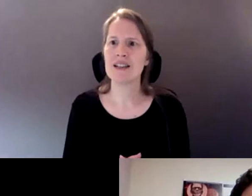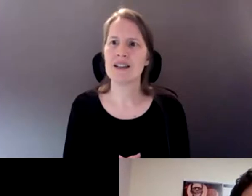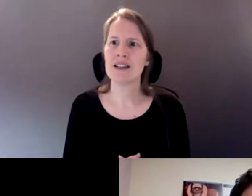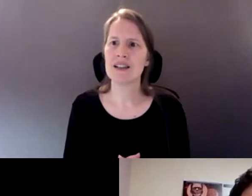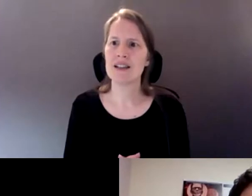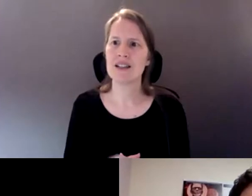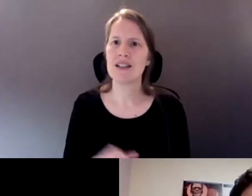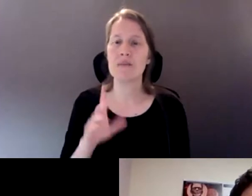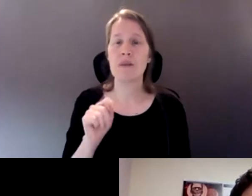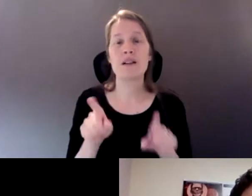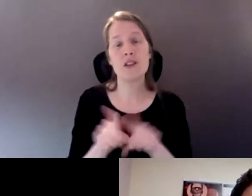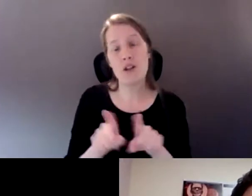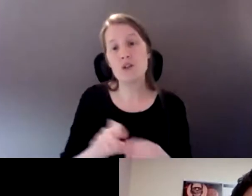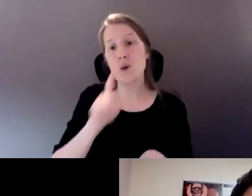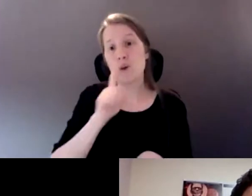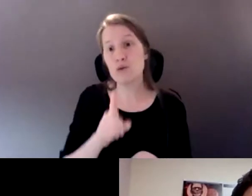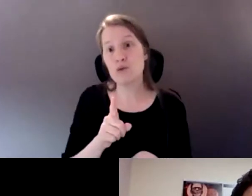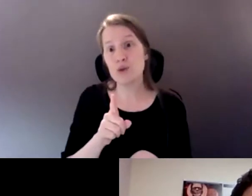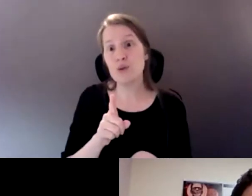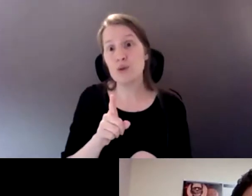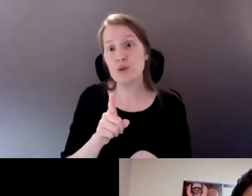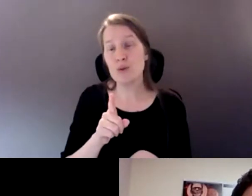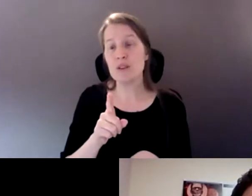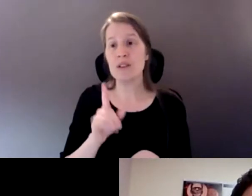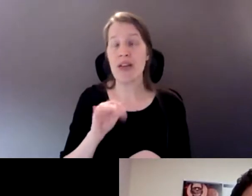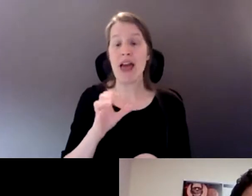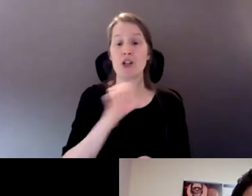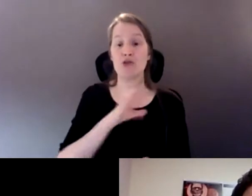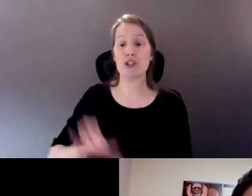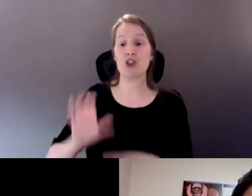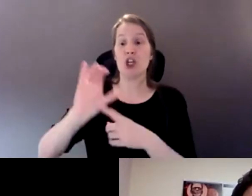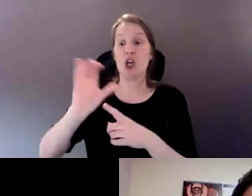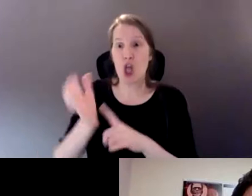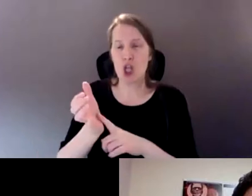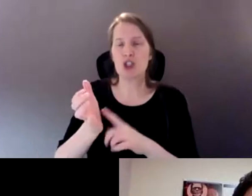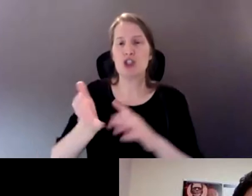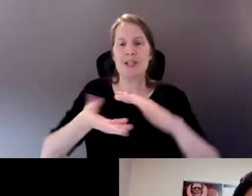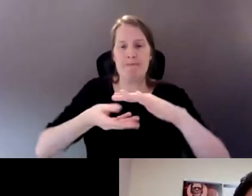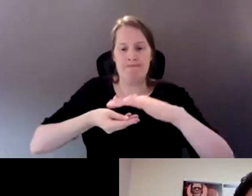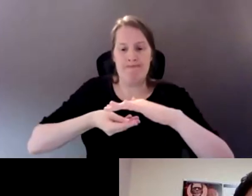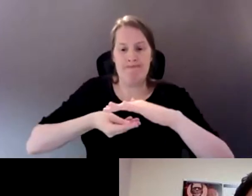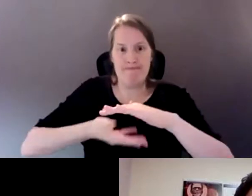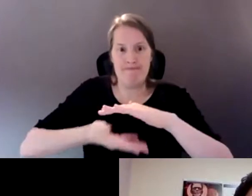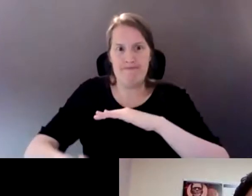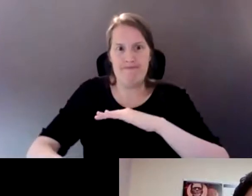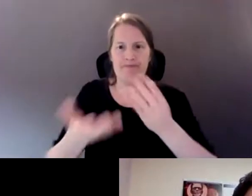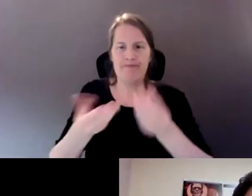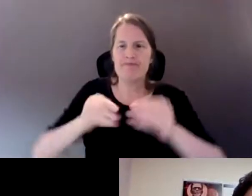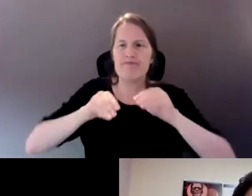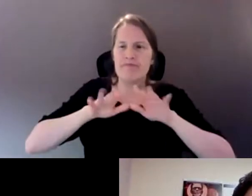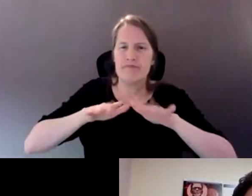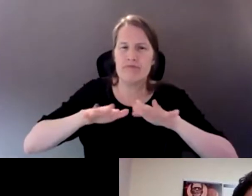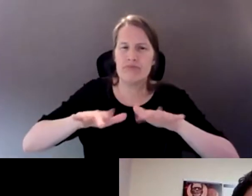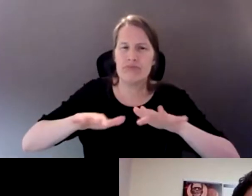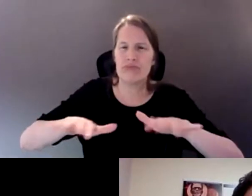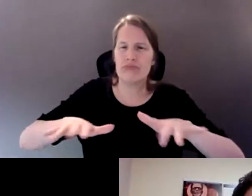a mass movement produced by Christian culture and steeped in thinking through Christian culture could